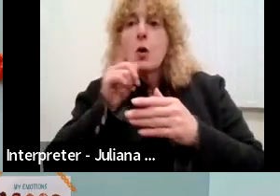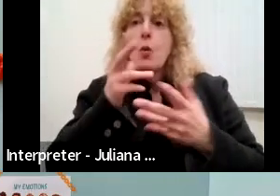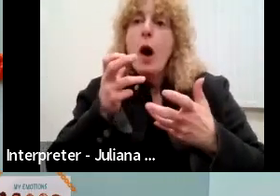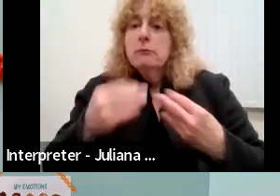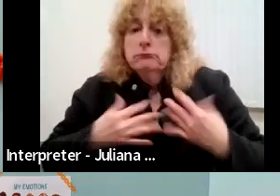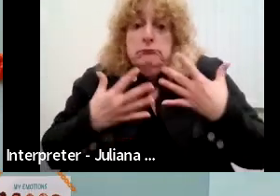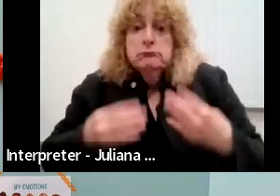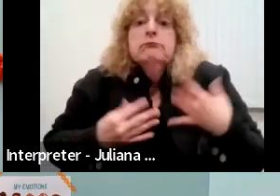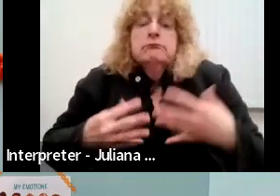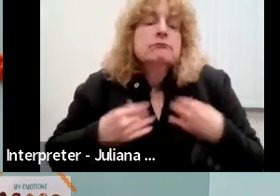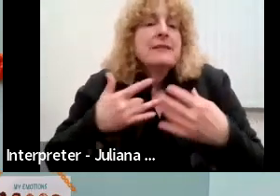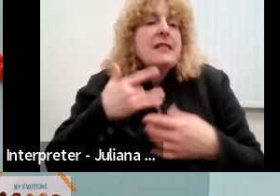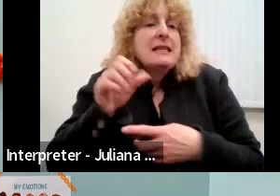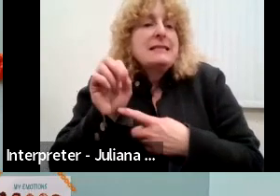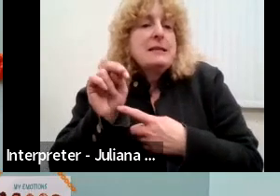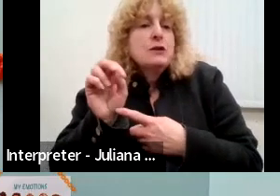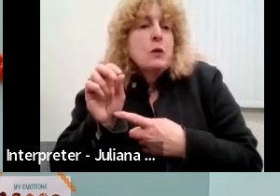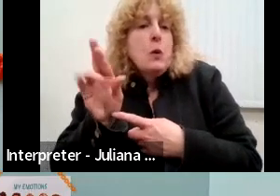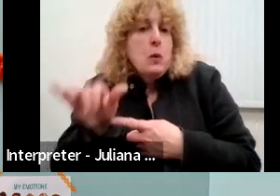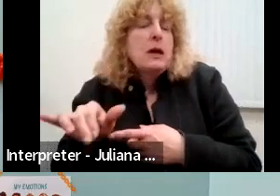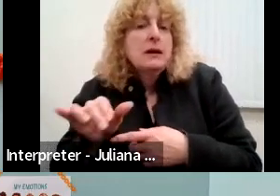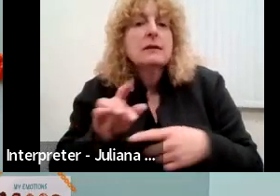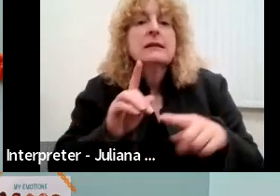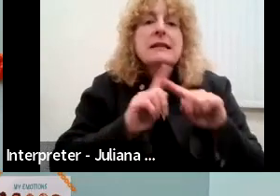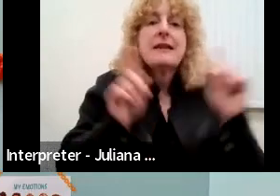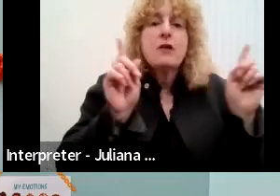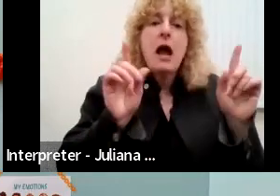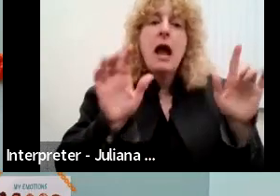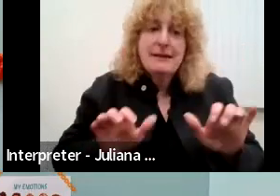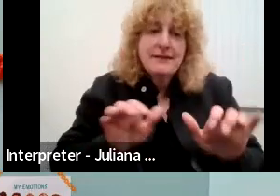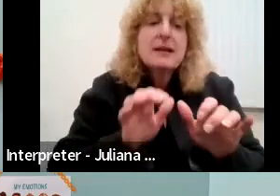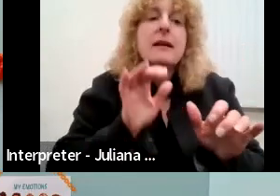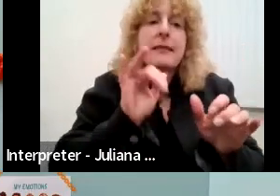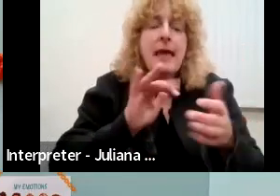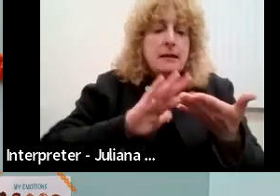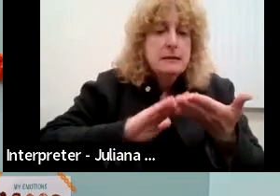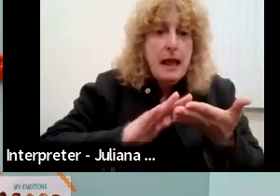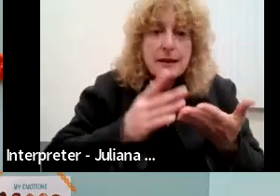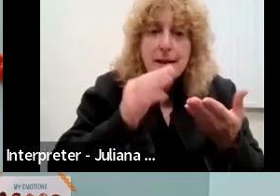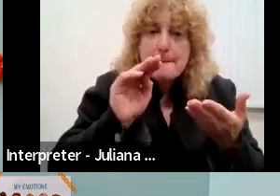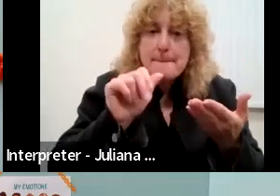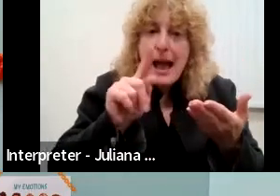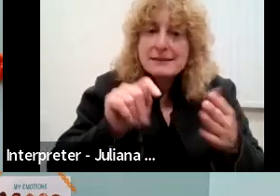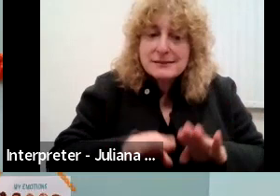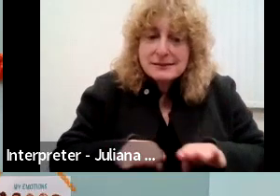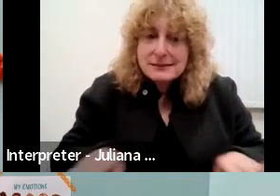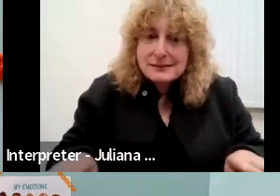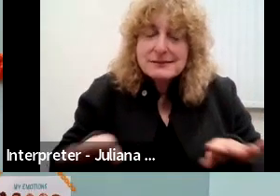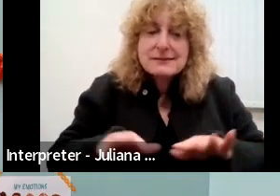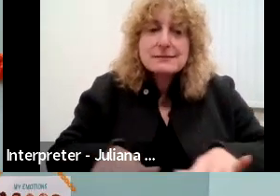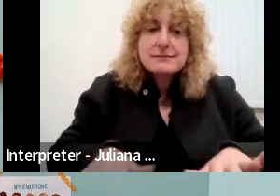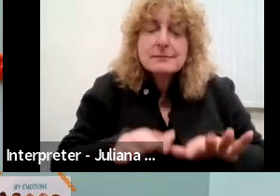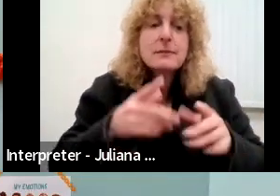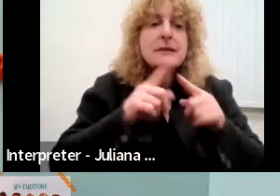action corners would consist of different activities. So those tactile mats, having